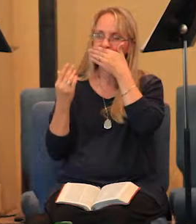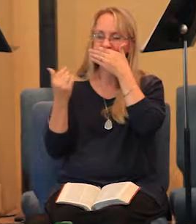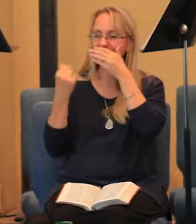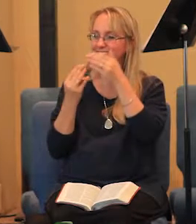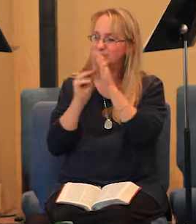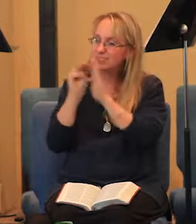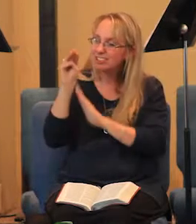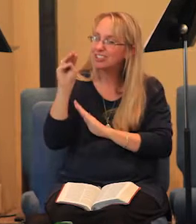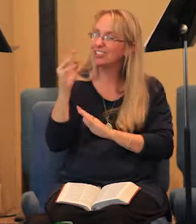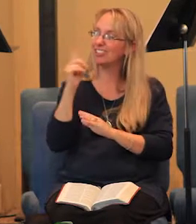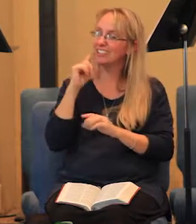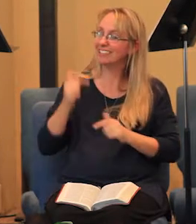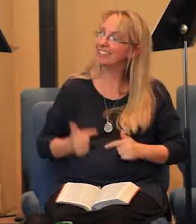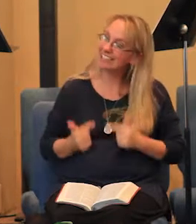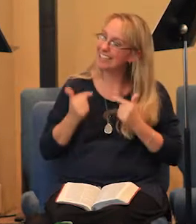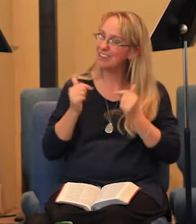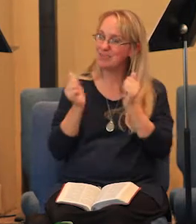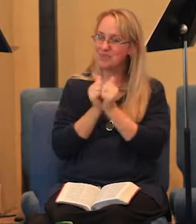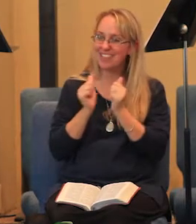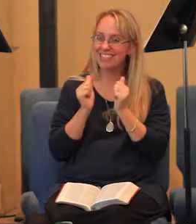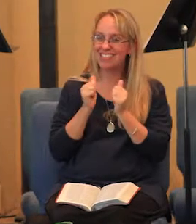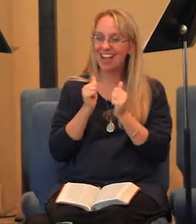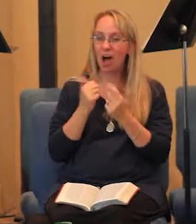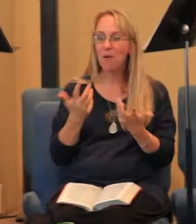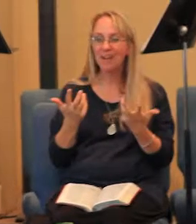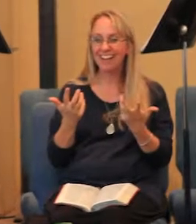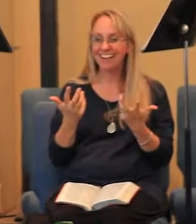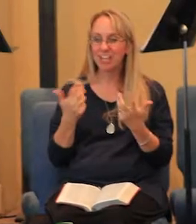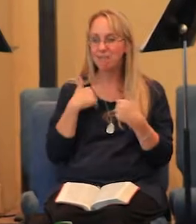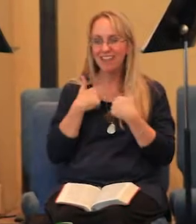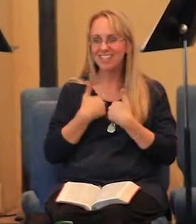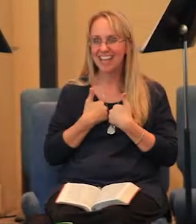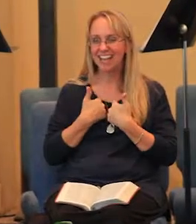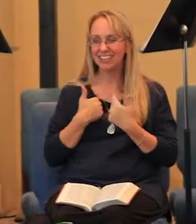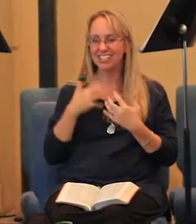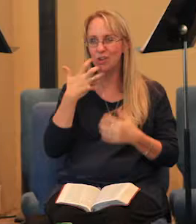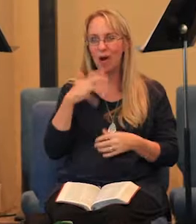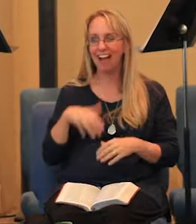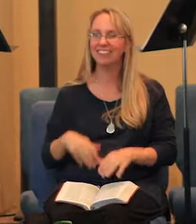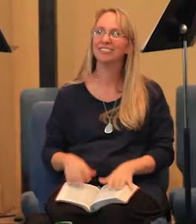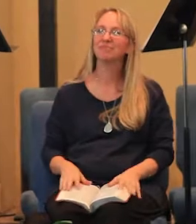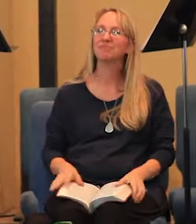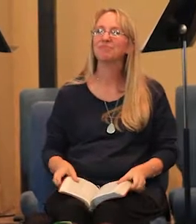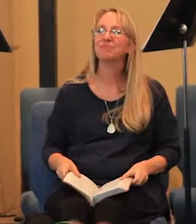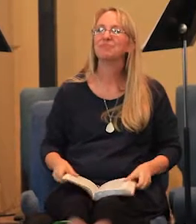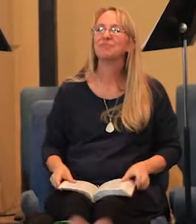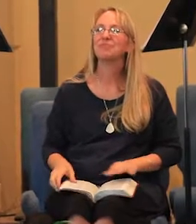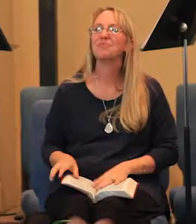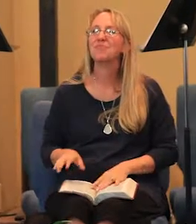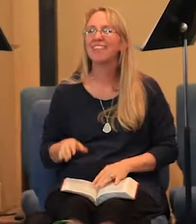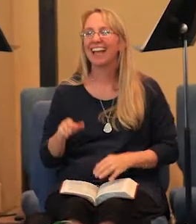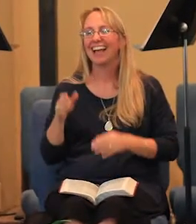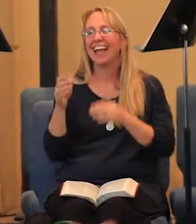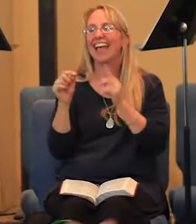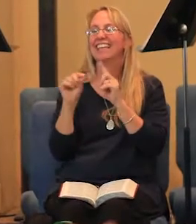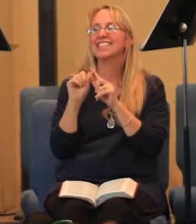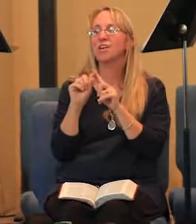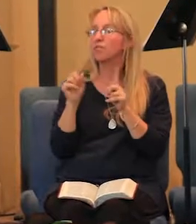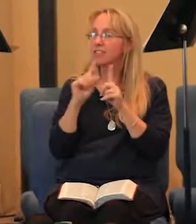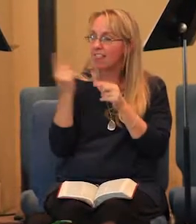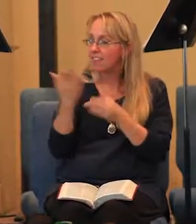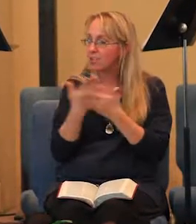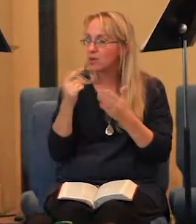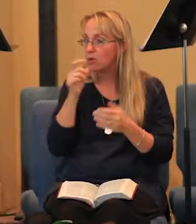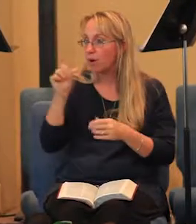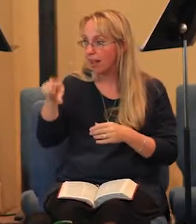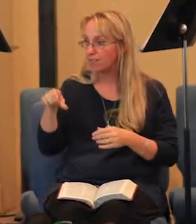to mature, to not live with regret, but not just not live with regret, but to do things that I don't have to be regretful